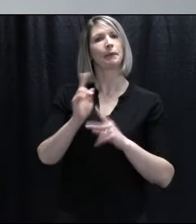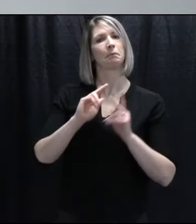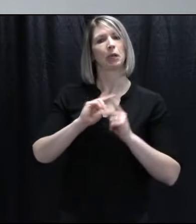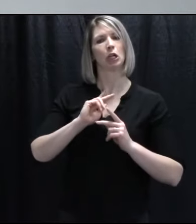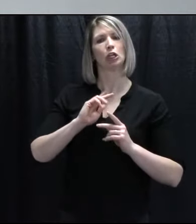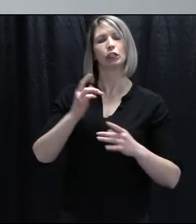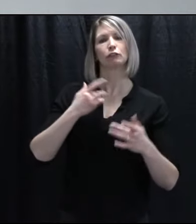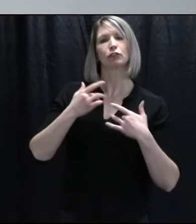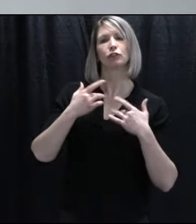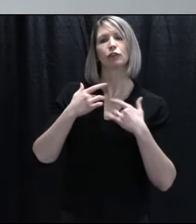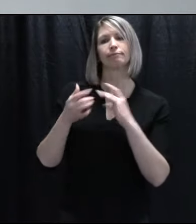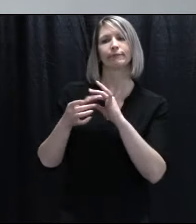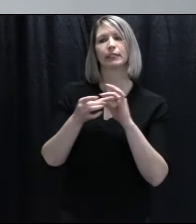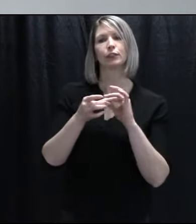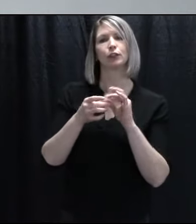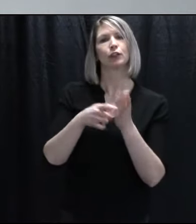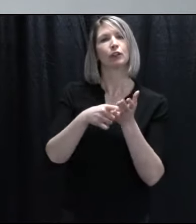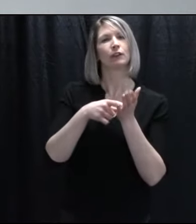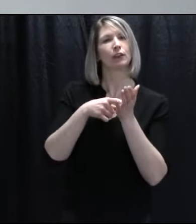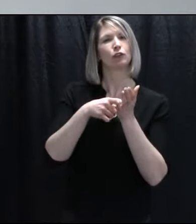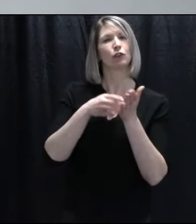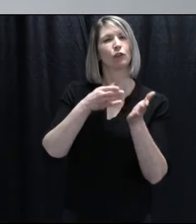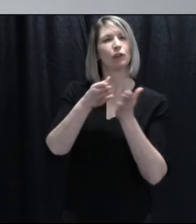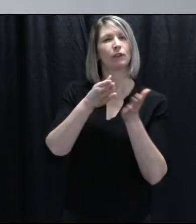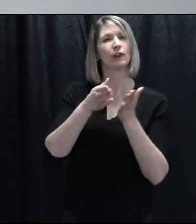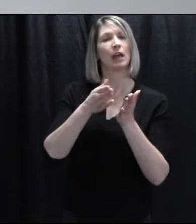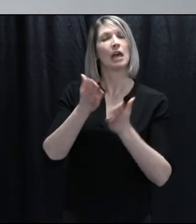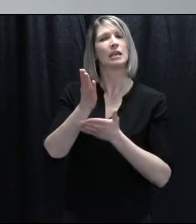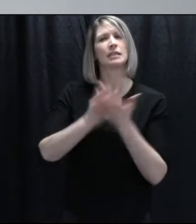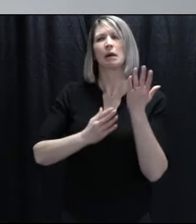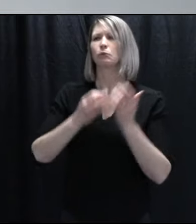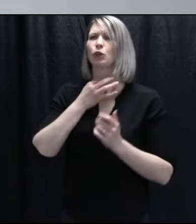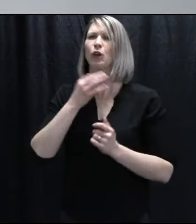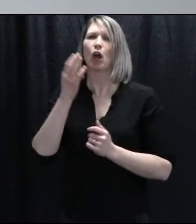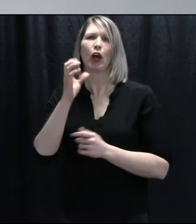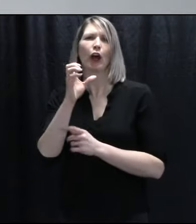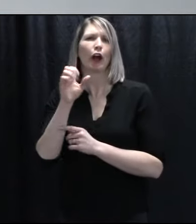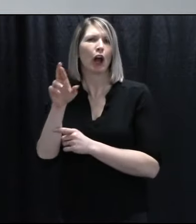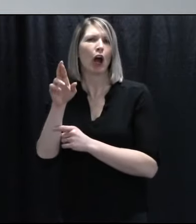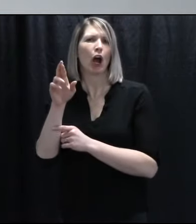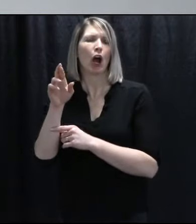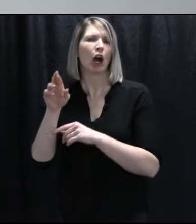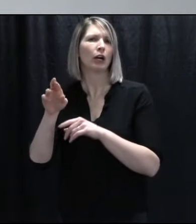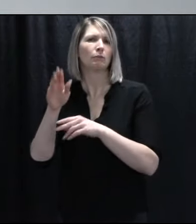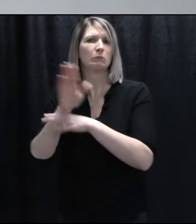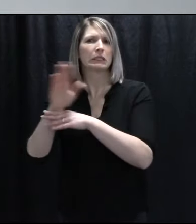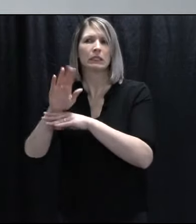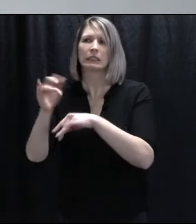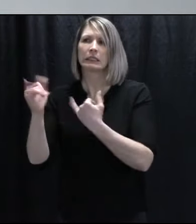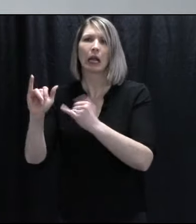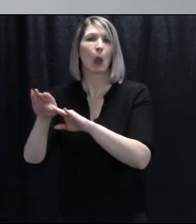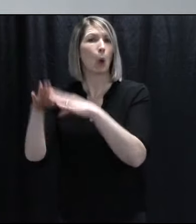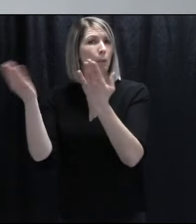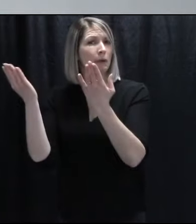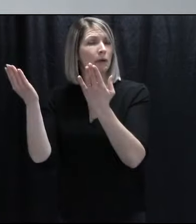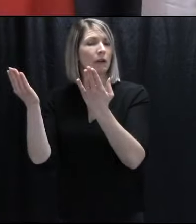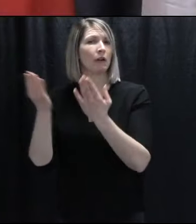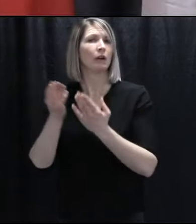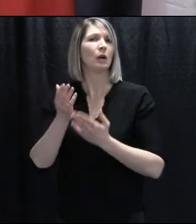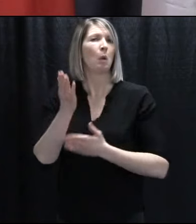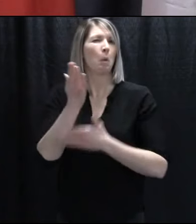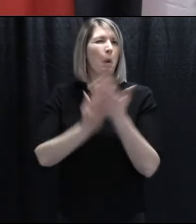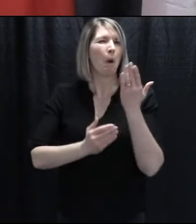comments regarding why are car dealerships still open, and we're wondering why they have not been closed. Well, I think when you look